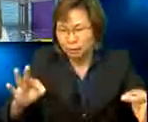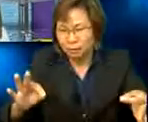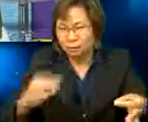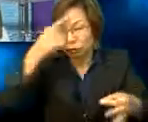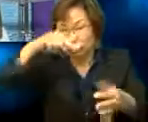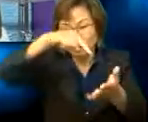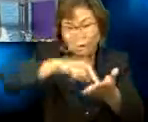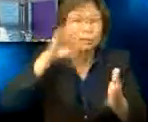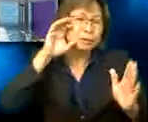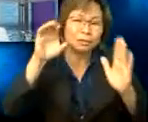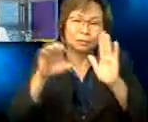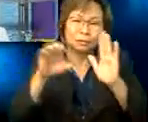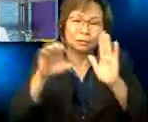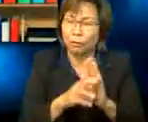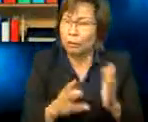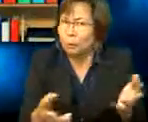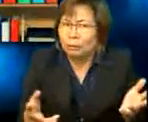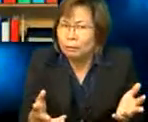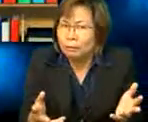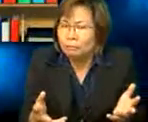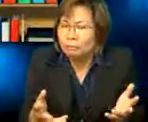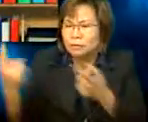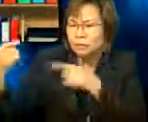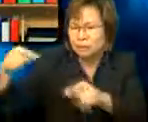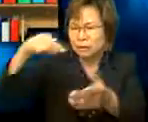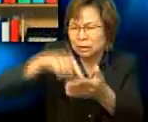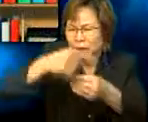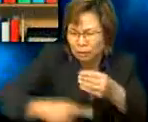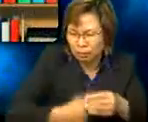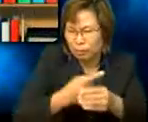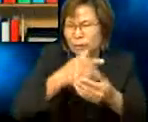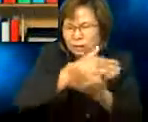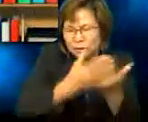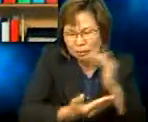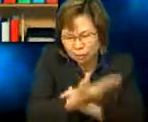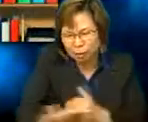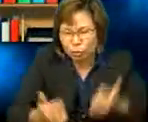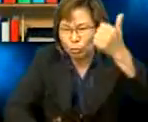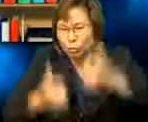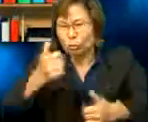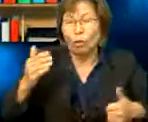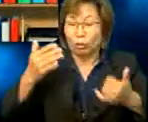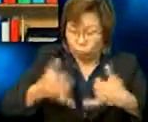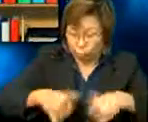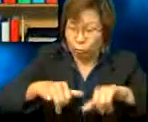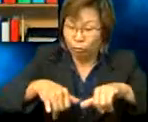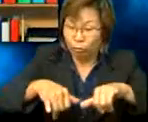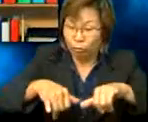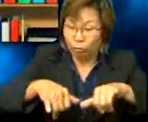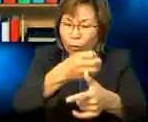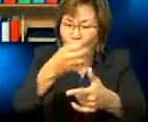sentences for this picture? Well, since this is about something which is going